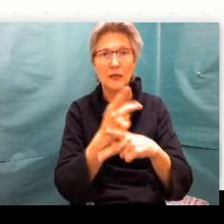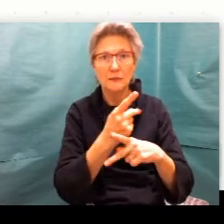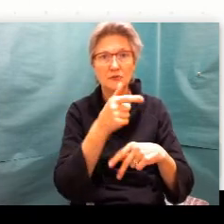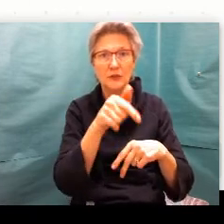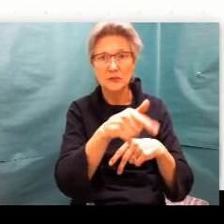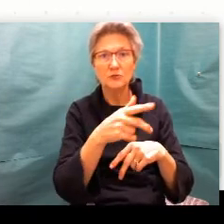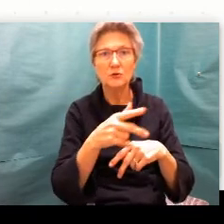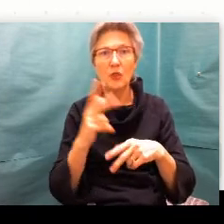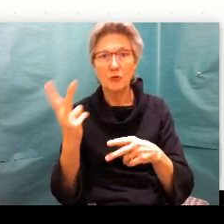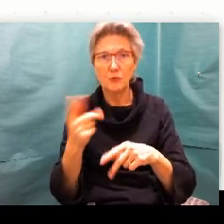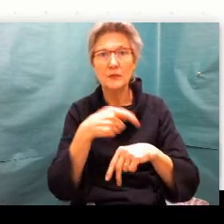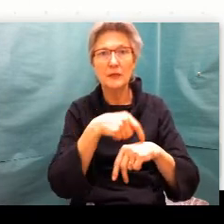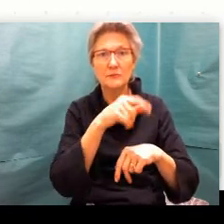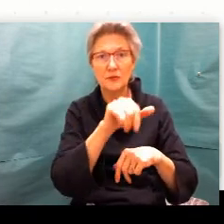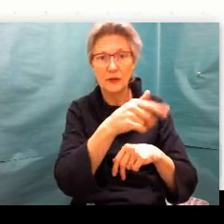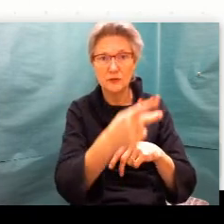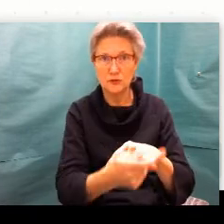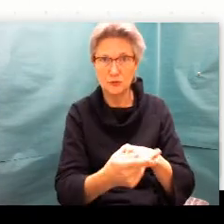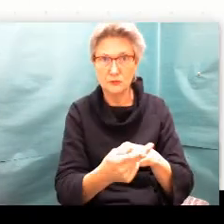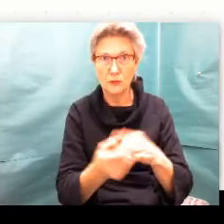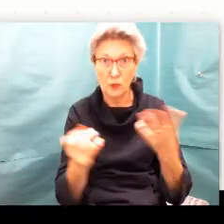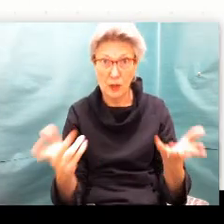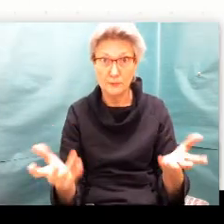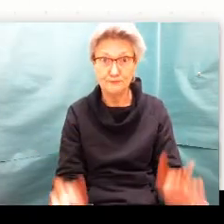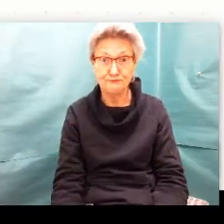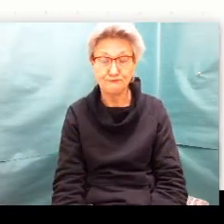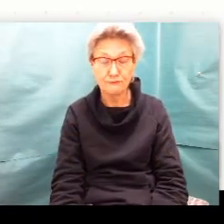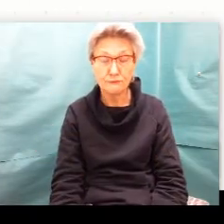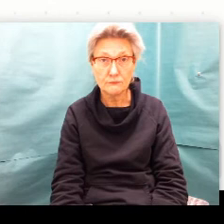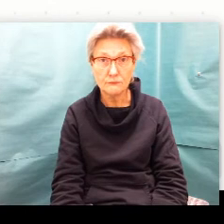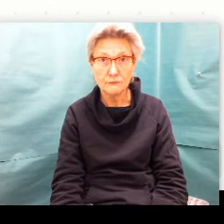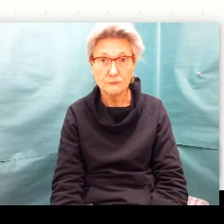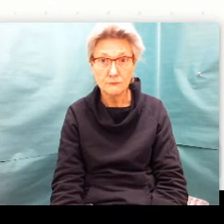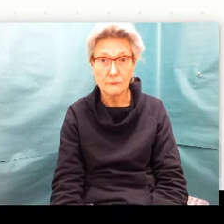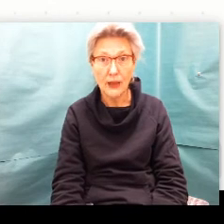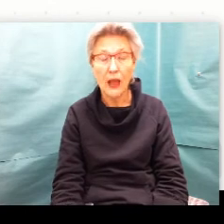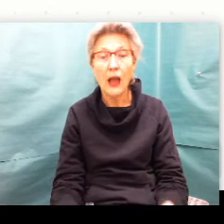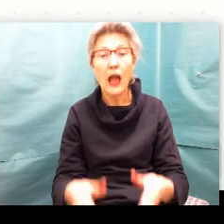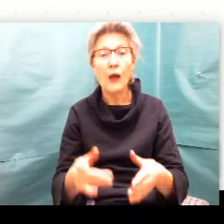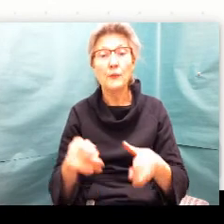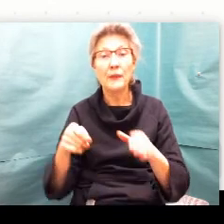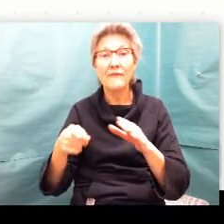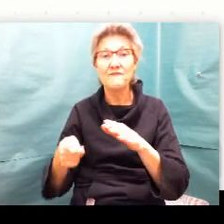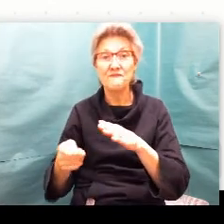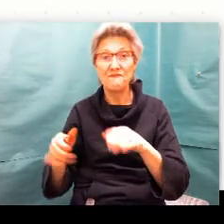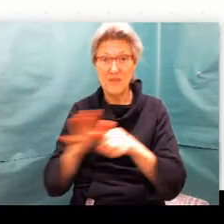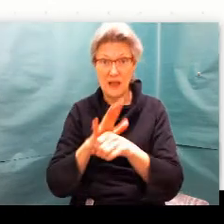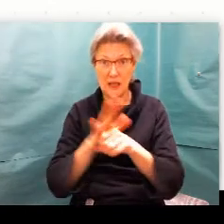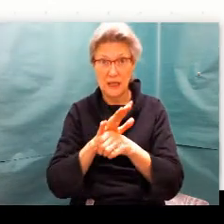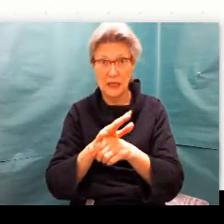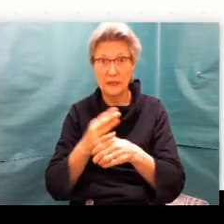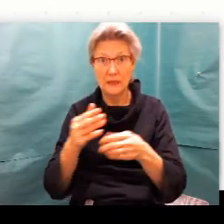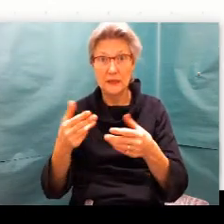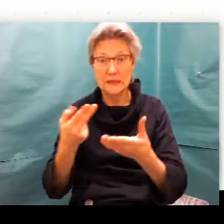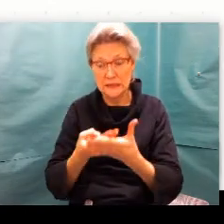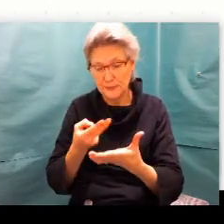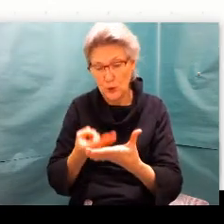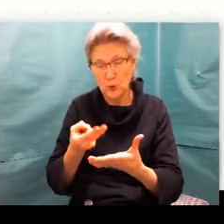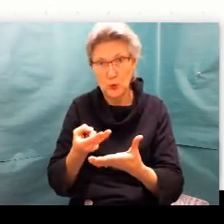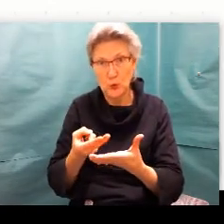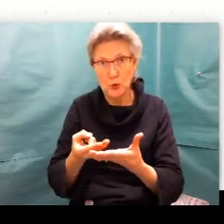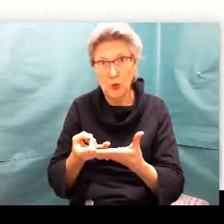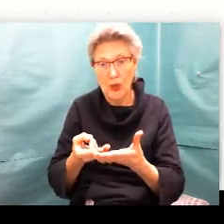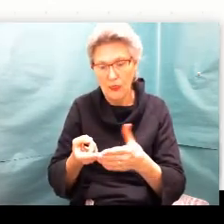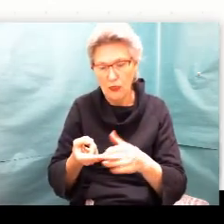3 times for this student, and another 3 times for the 4th student. So I would be filling my measuring spoon 3 times